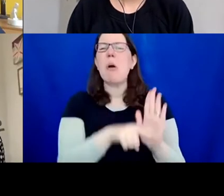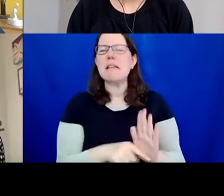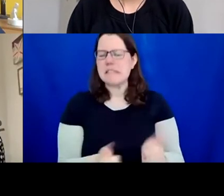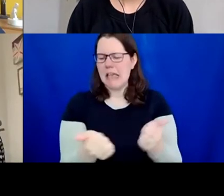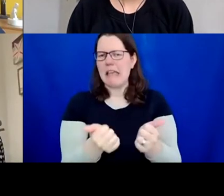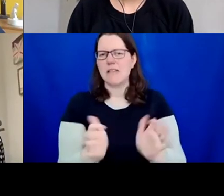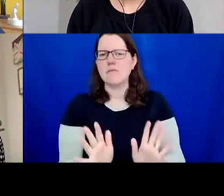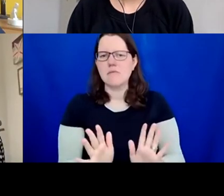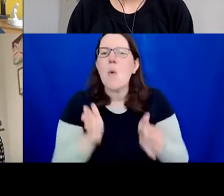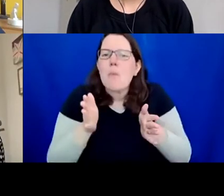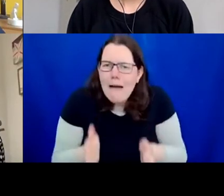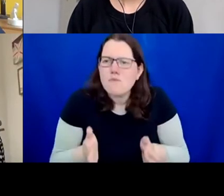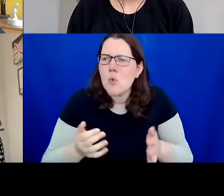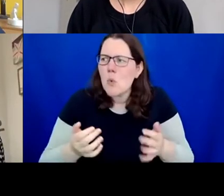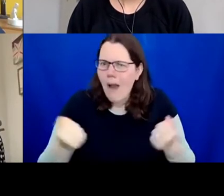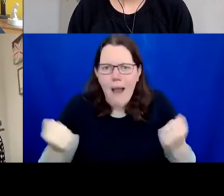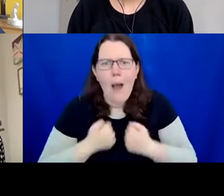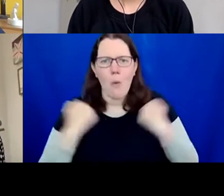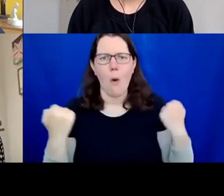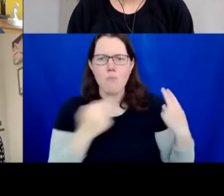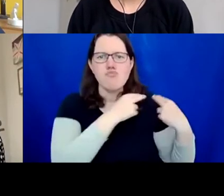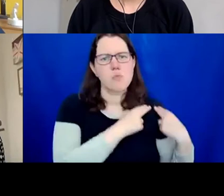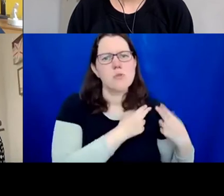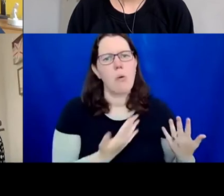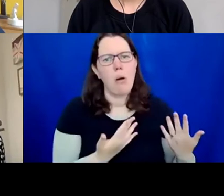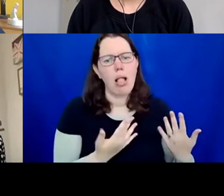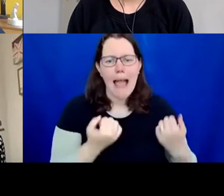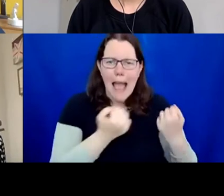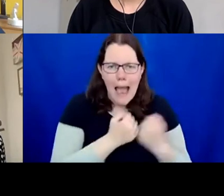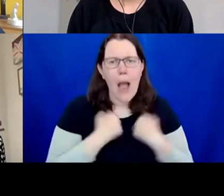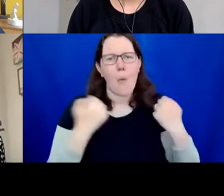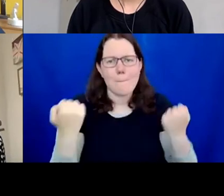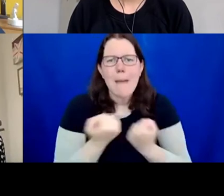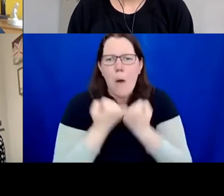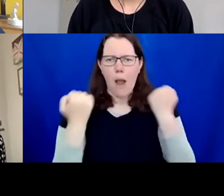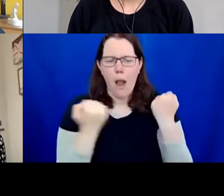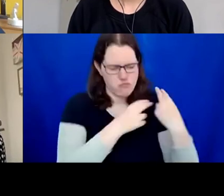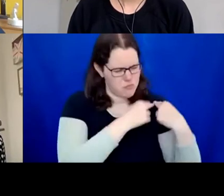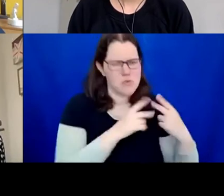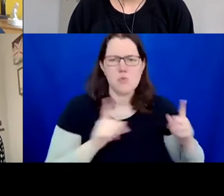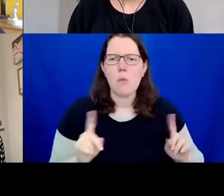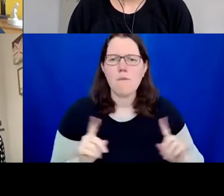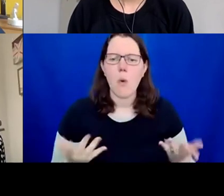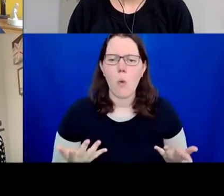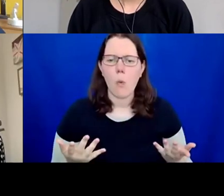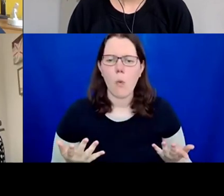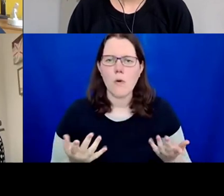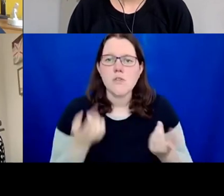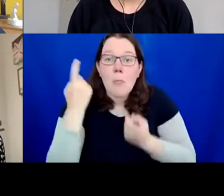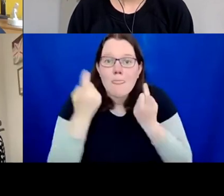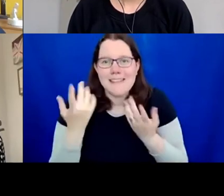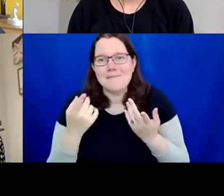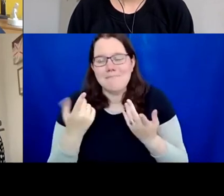I was saying, you know, what power do we each have and what are we accountable for? You know, and I think there's being on a personal mission to